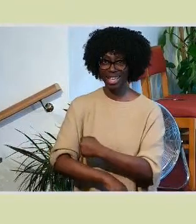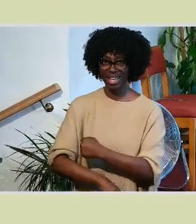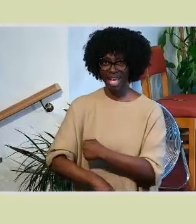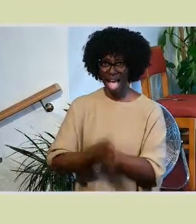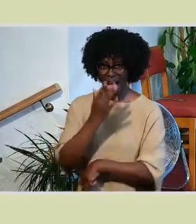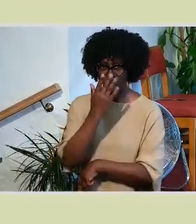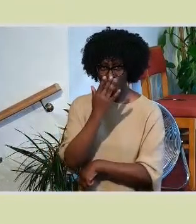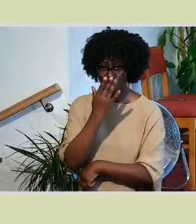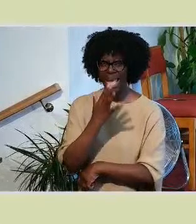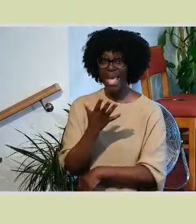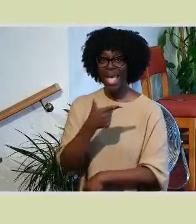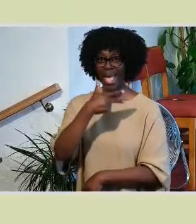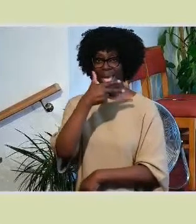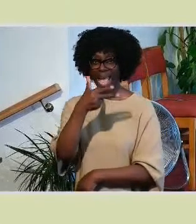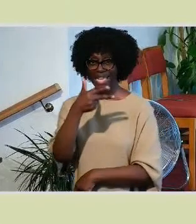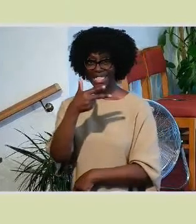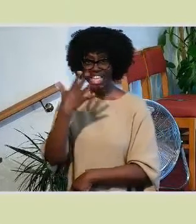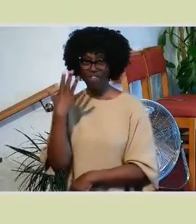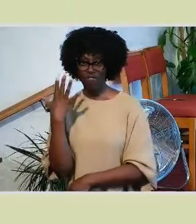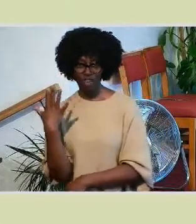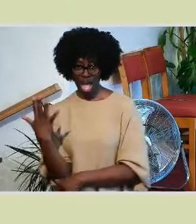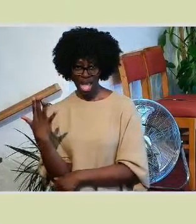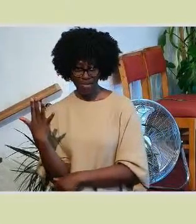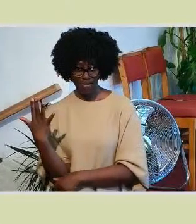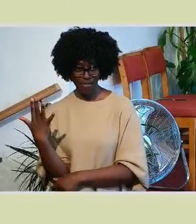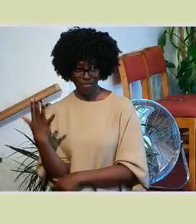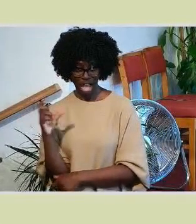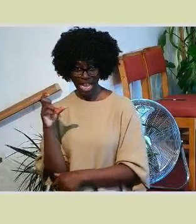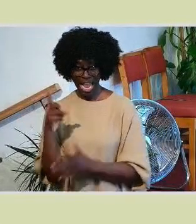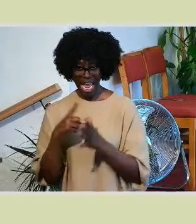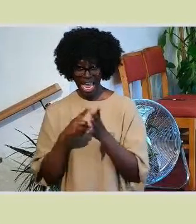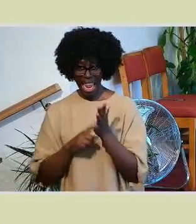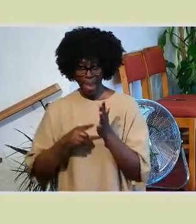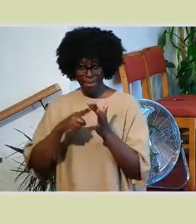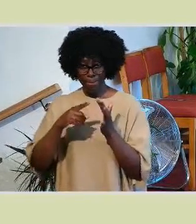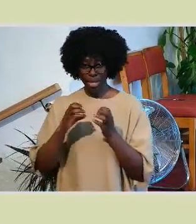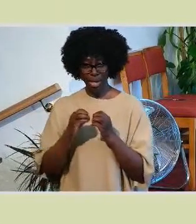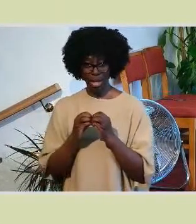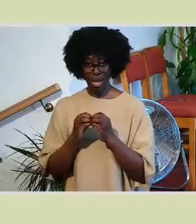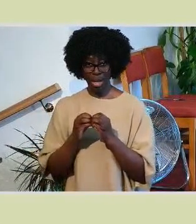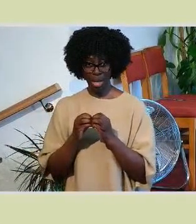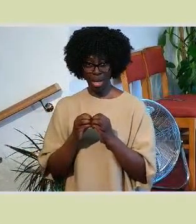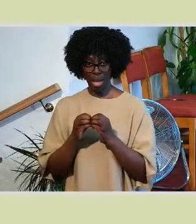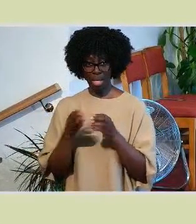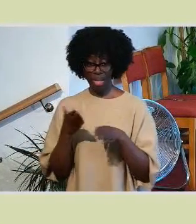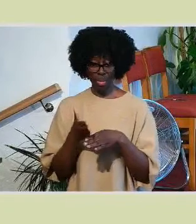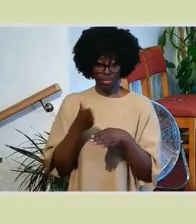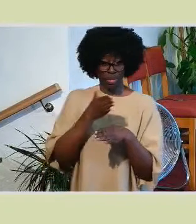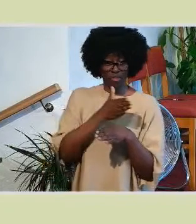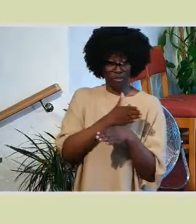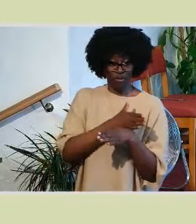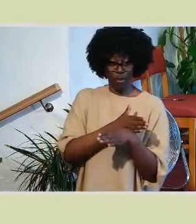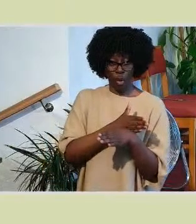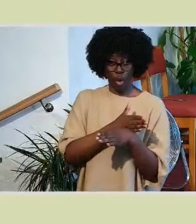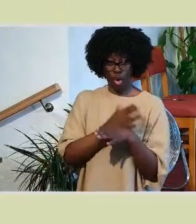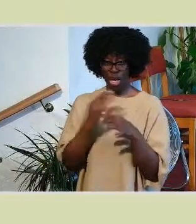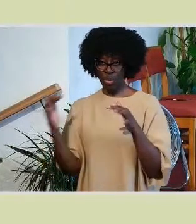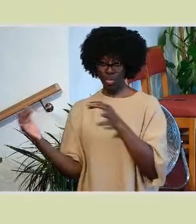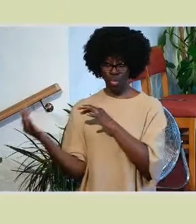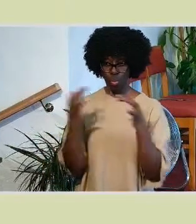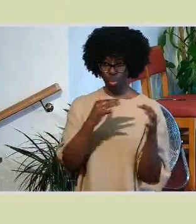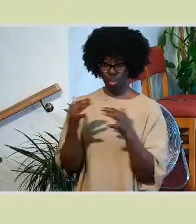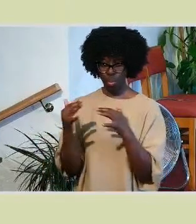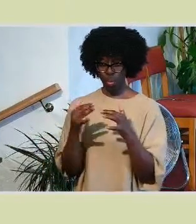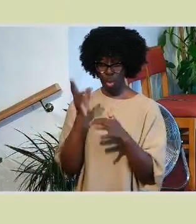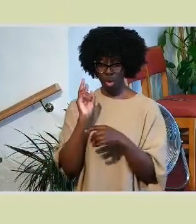85, and this was just before he went and conquered Hebron, I think it was. But, because there